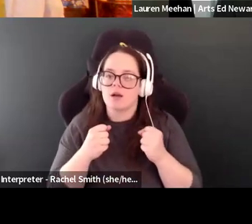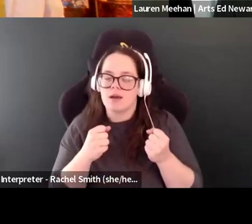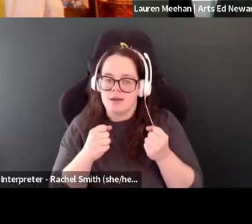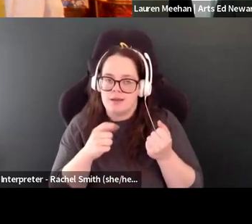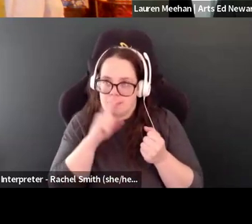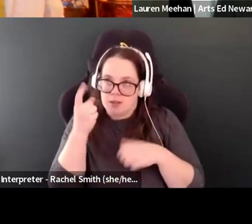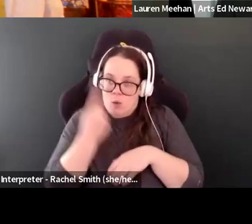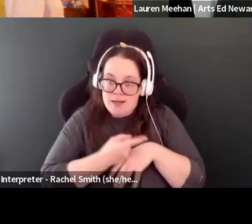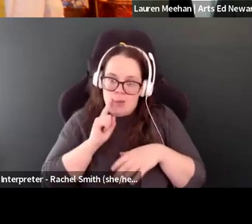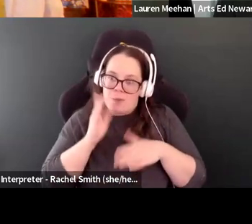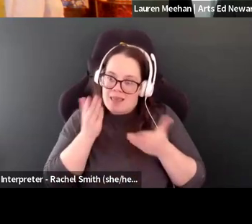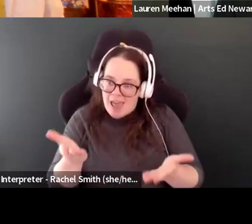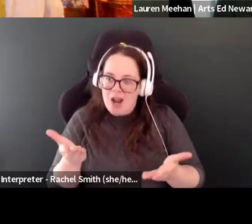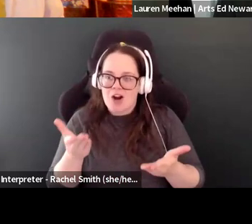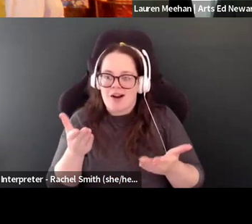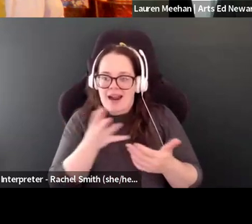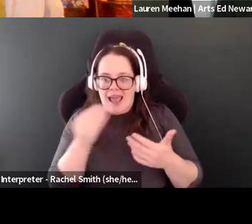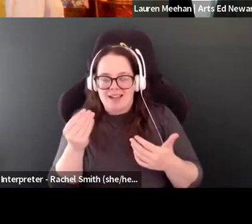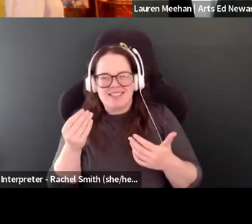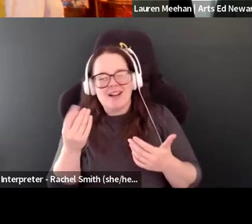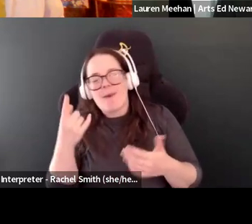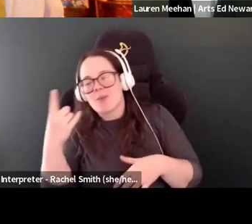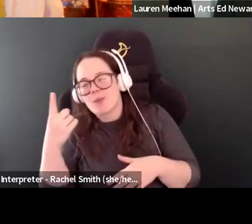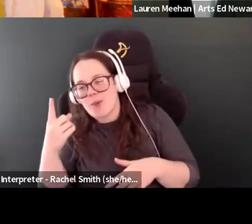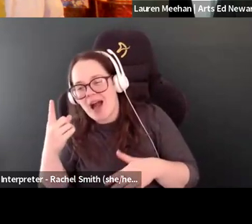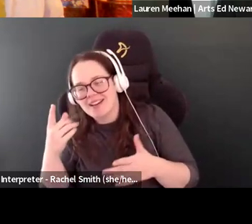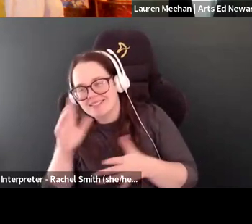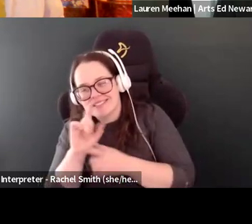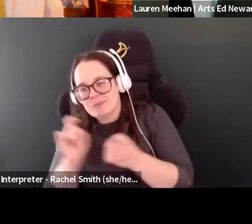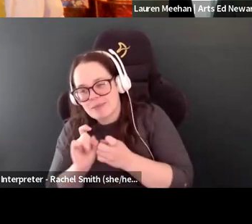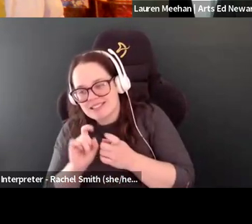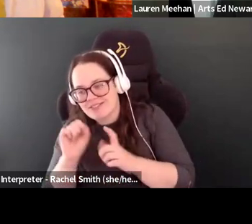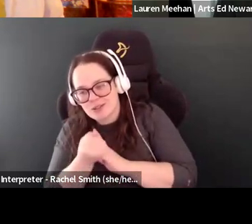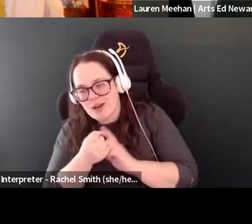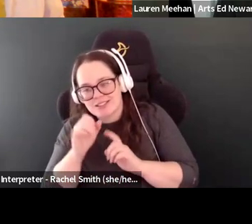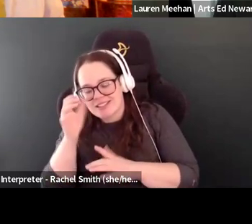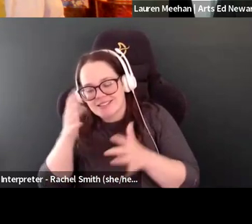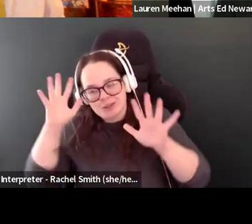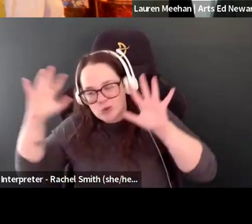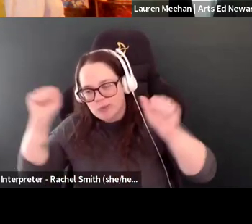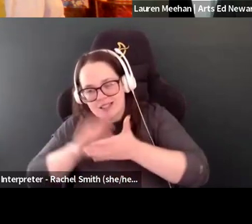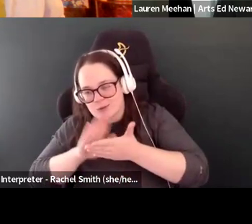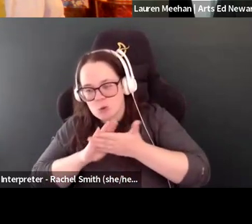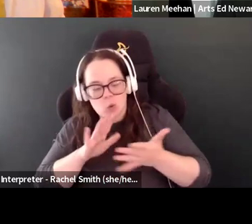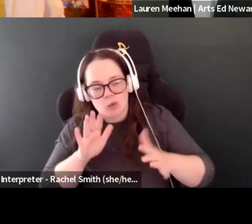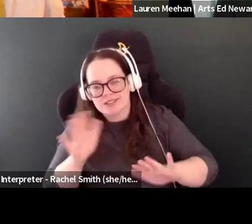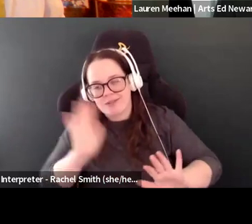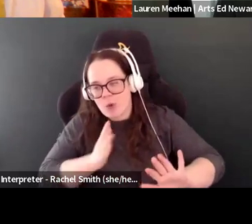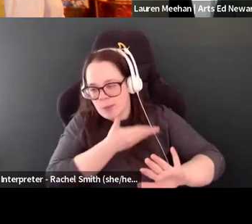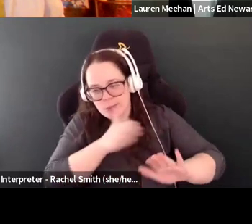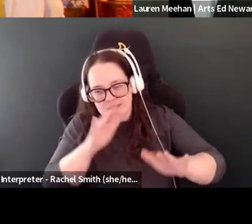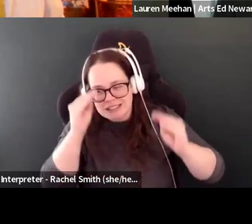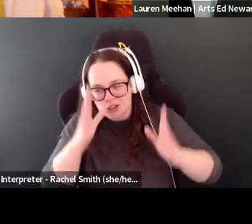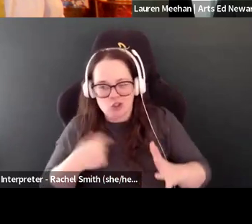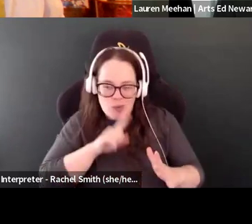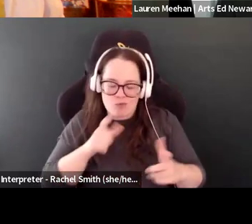a particular set of circumstances where the superintendent of education was a former music teacher, right? And we had large bipartisan support for the arts and arts